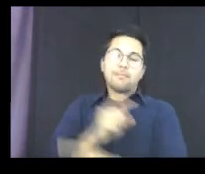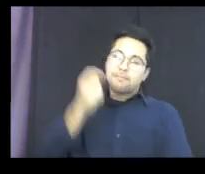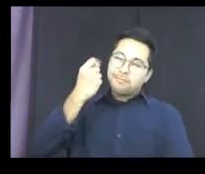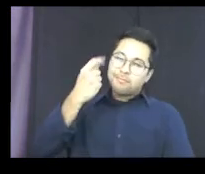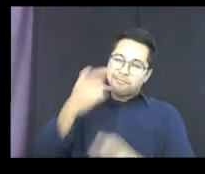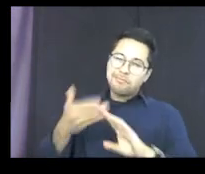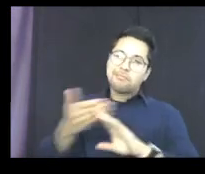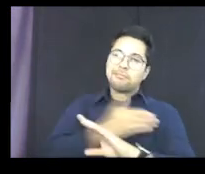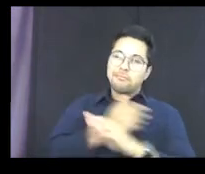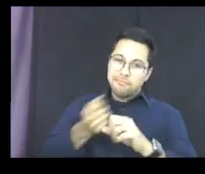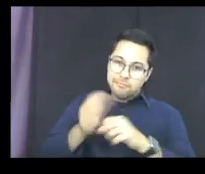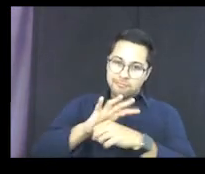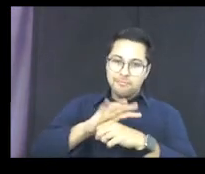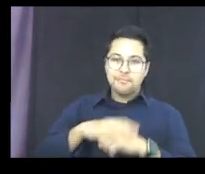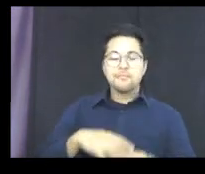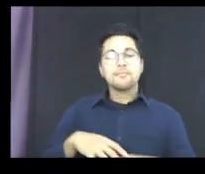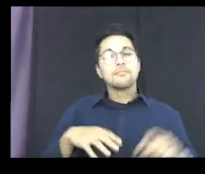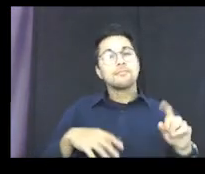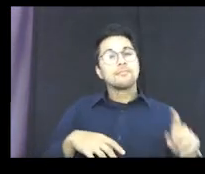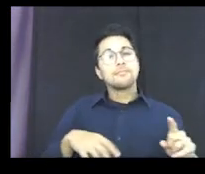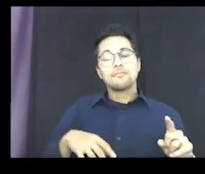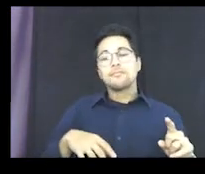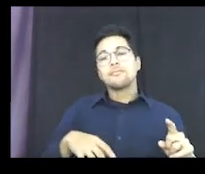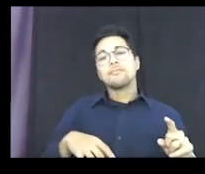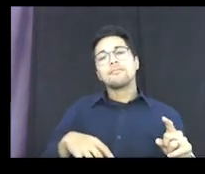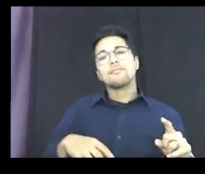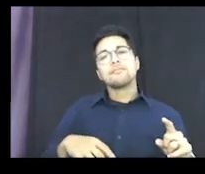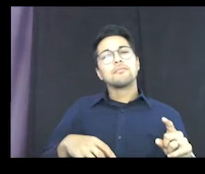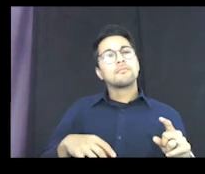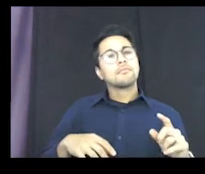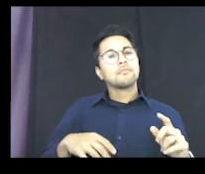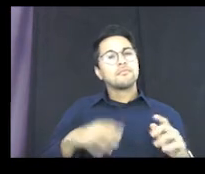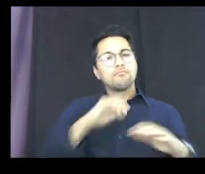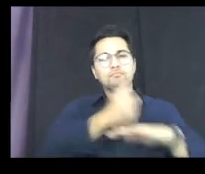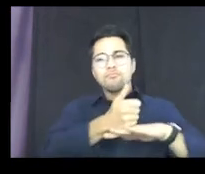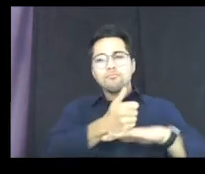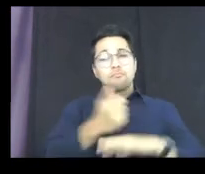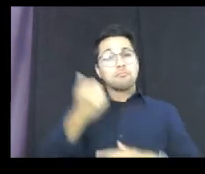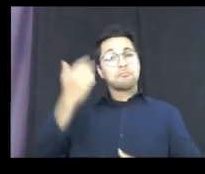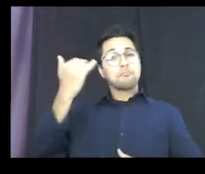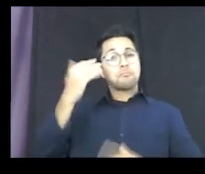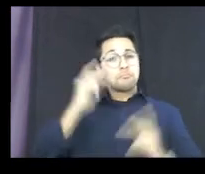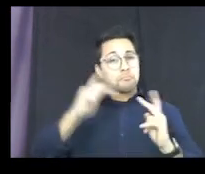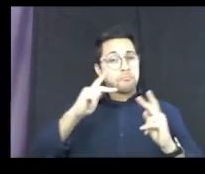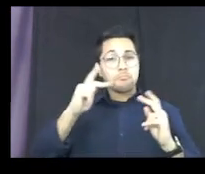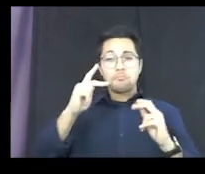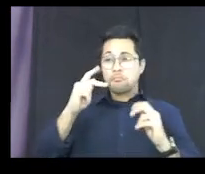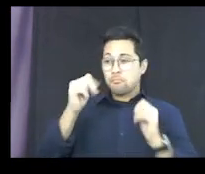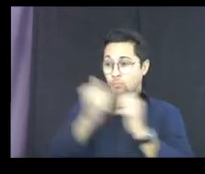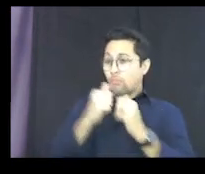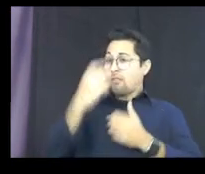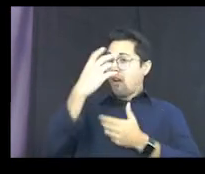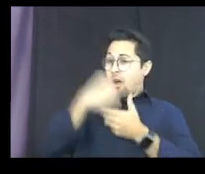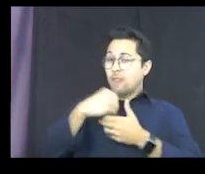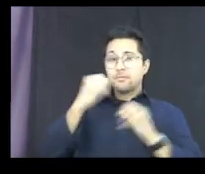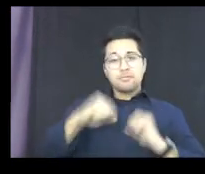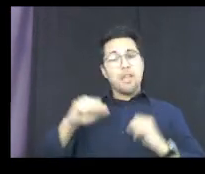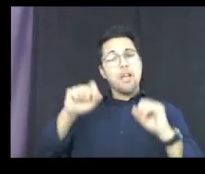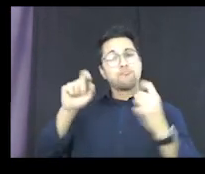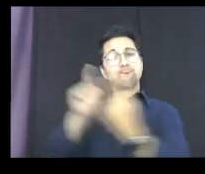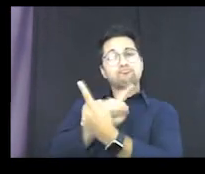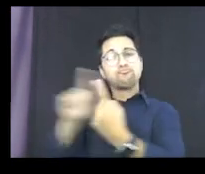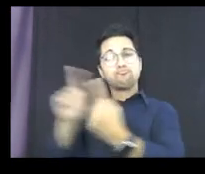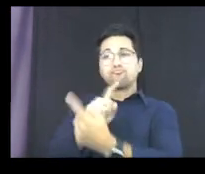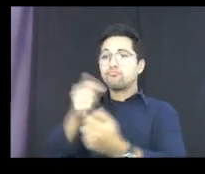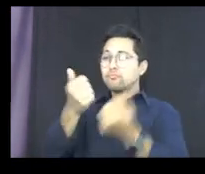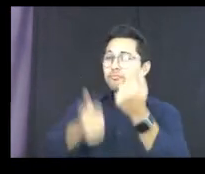COVID. And it was started so people with the autism can get to know each other better